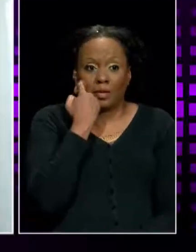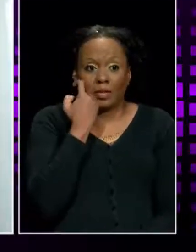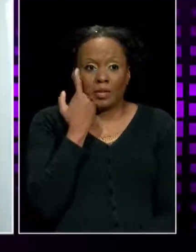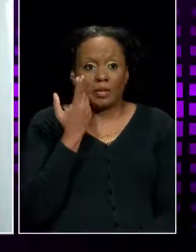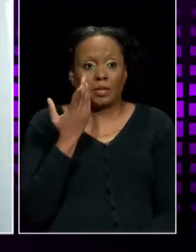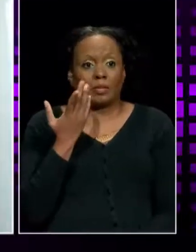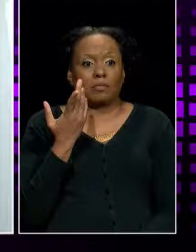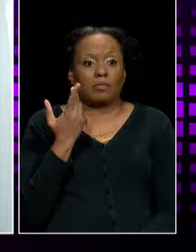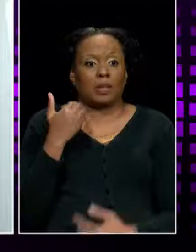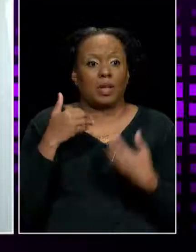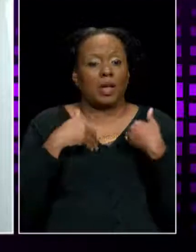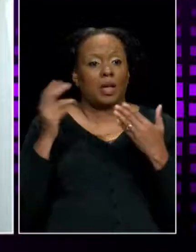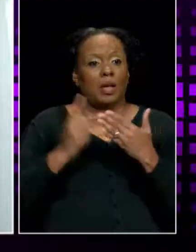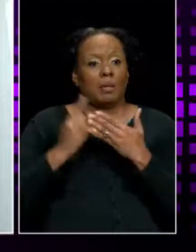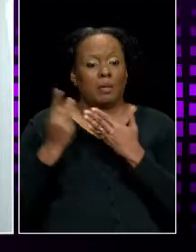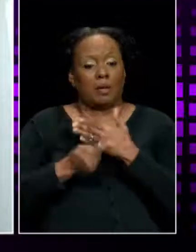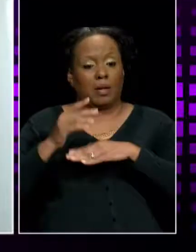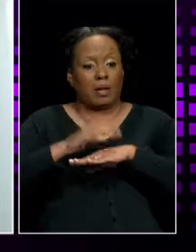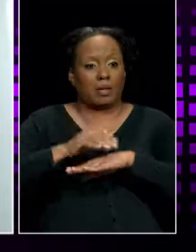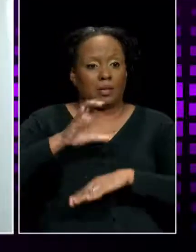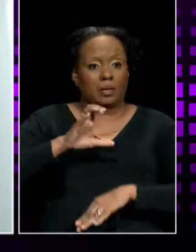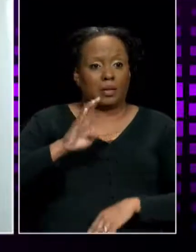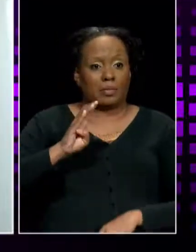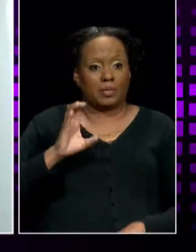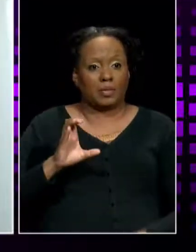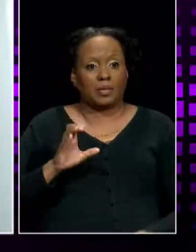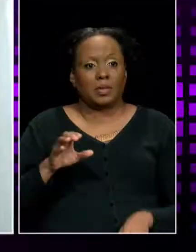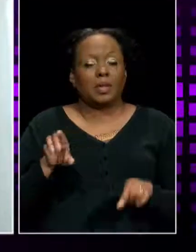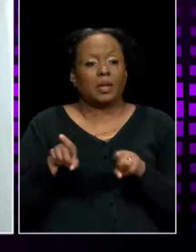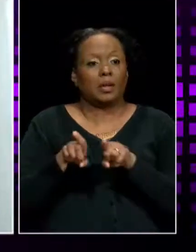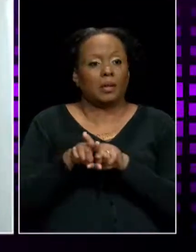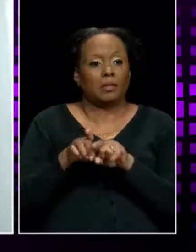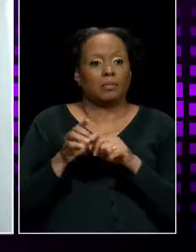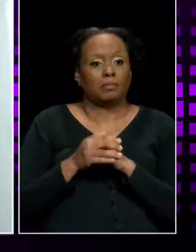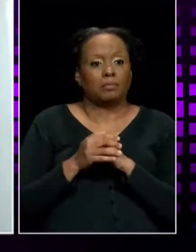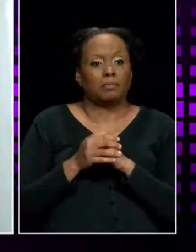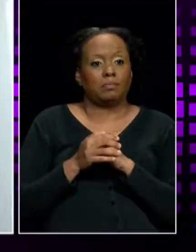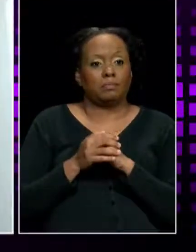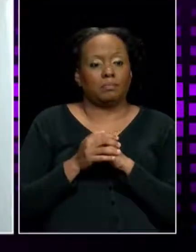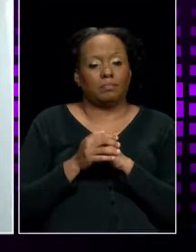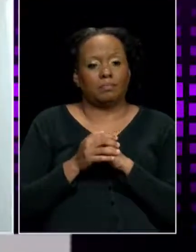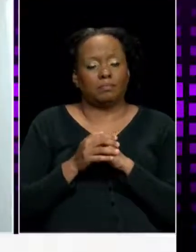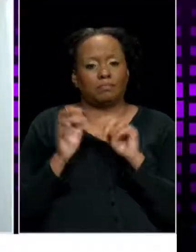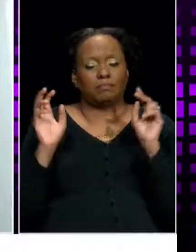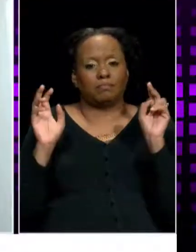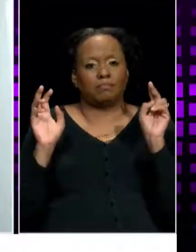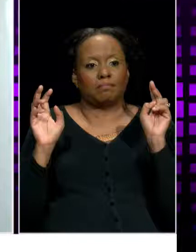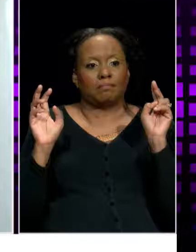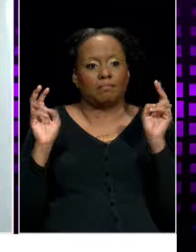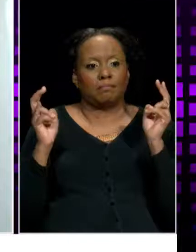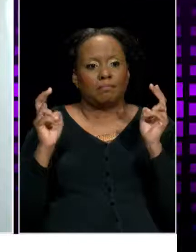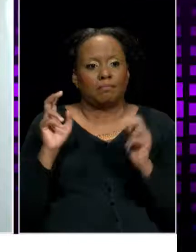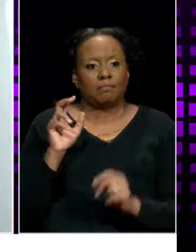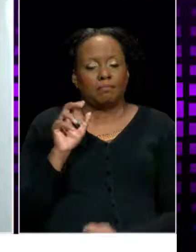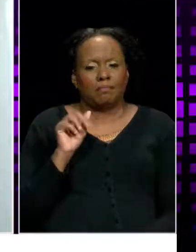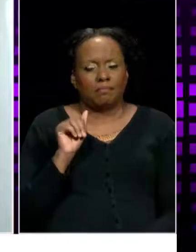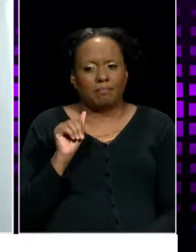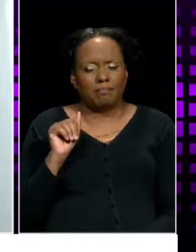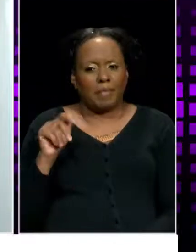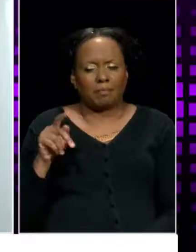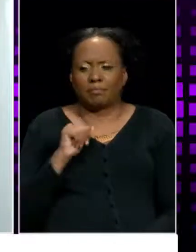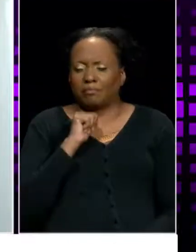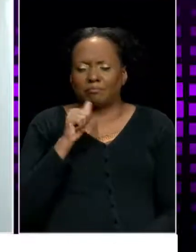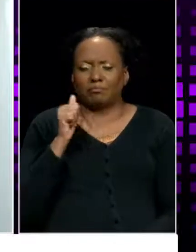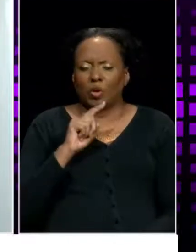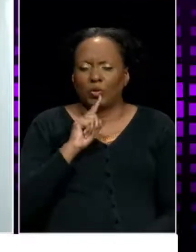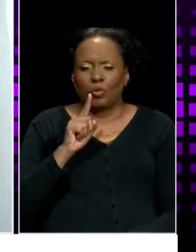other day. We had a program on CBC and it's called ACT. So feel free to message your report as soon as possible with the word ACT. I'm hoping that they drop the